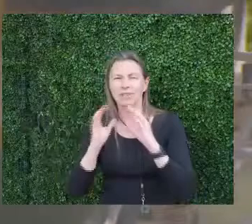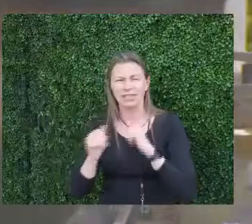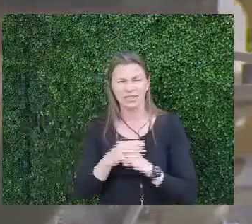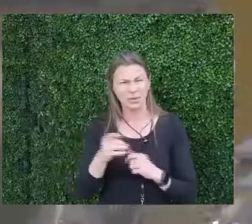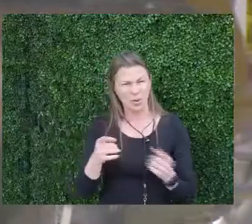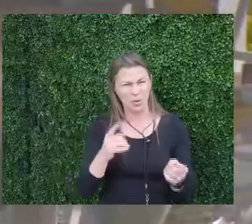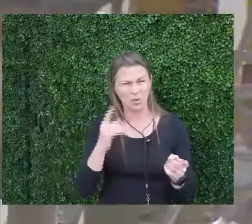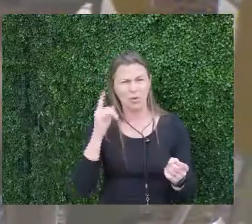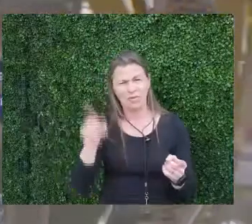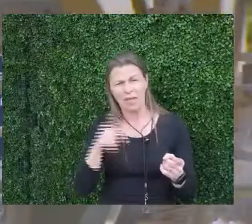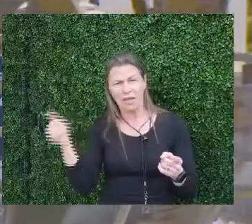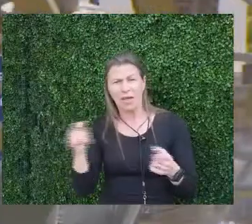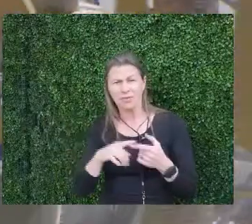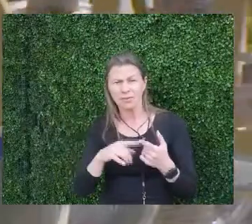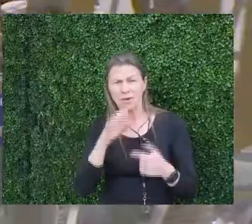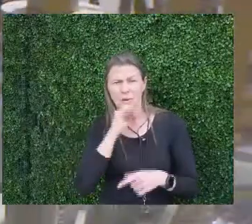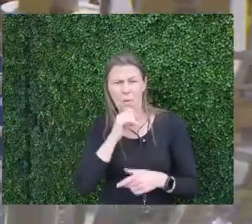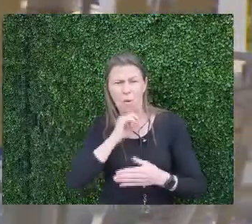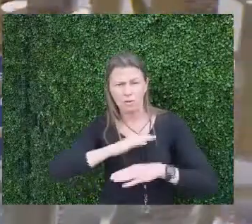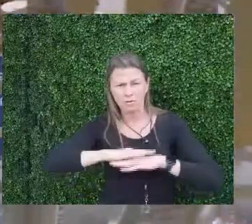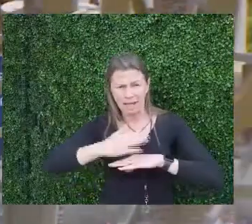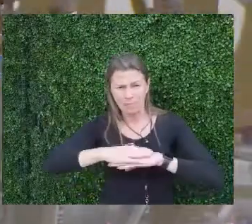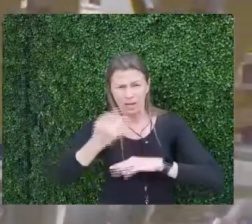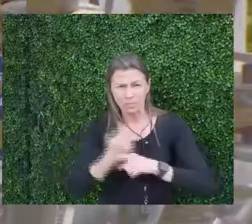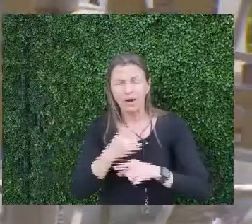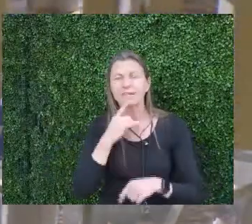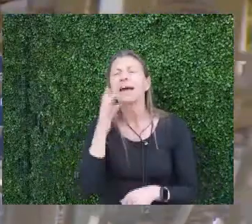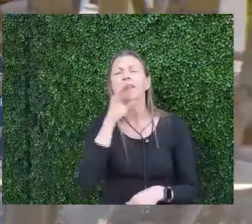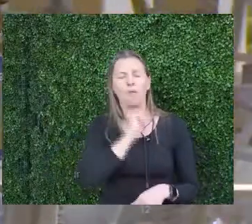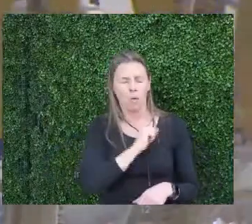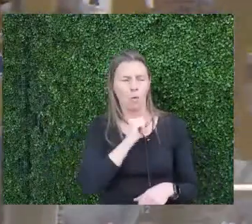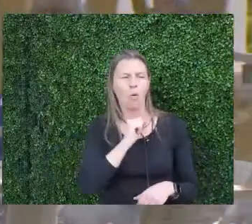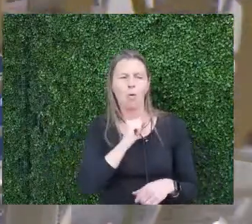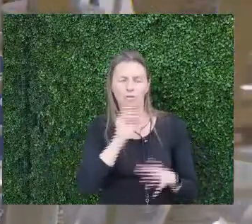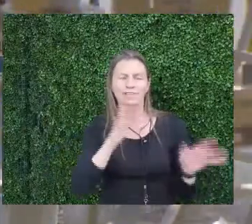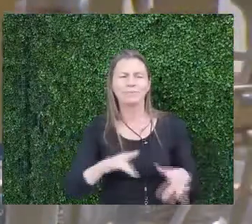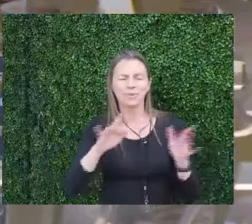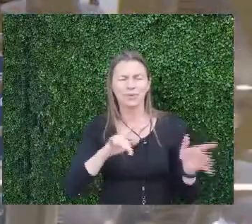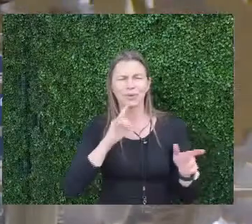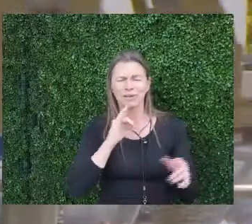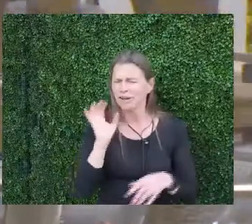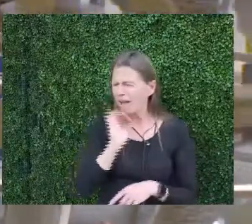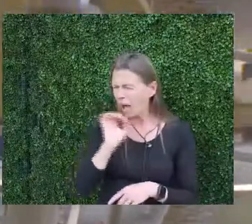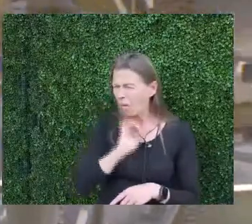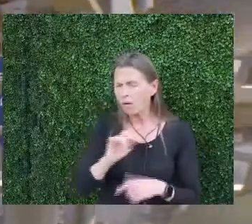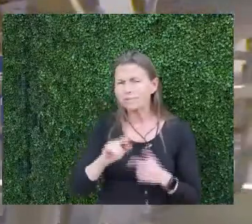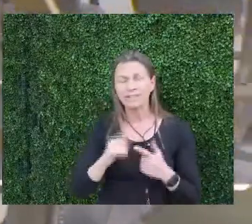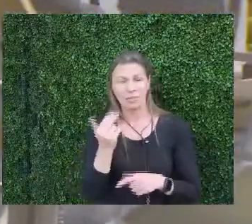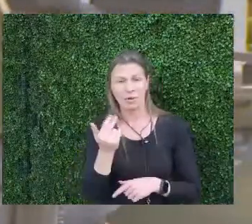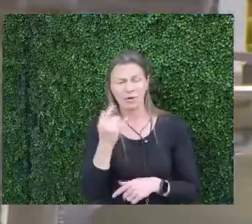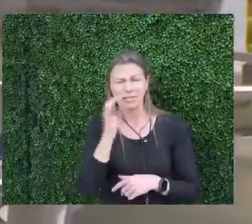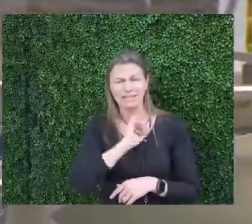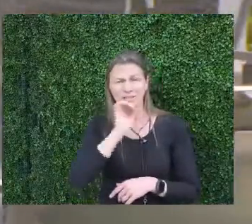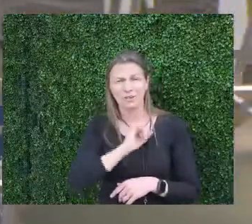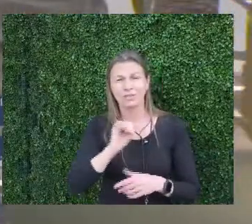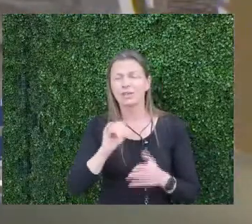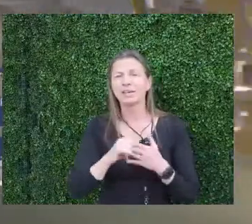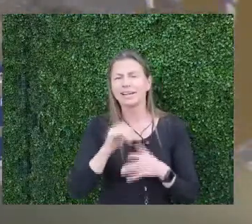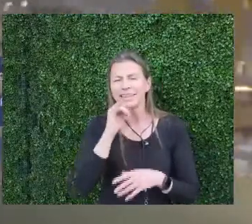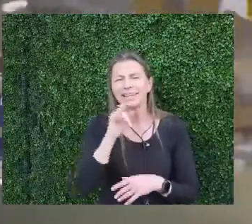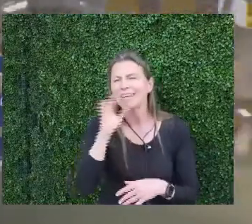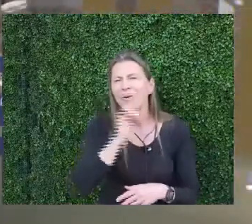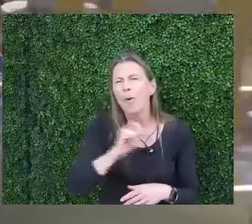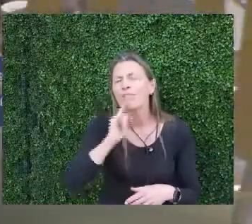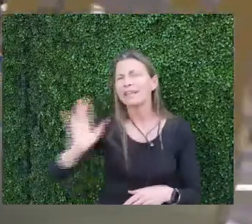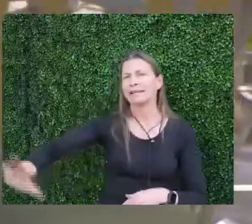told, as well. An old computer. Yeah. How old's the computer? It's probably 13 years old. All right. I mean, that's not old. That's ancient.